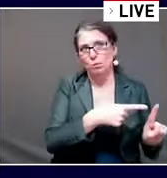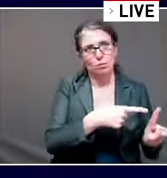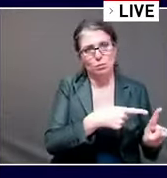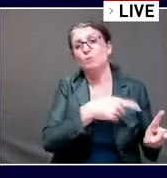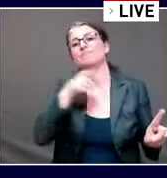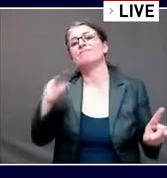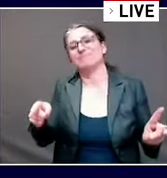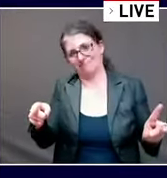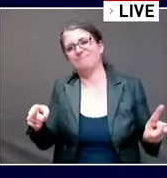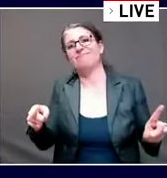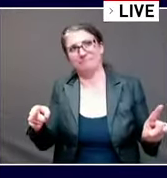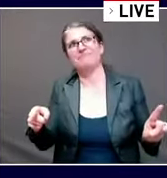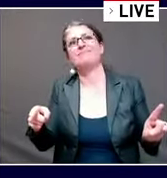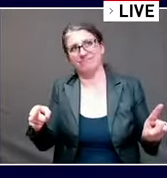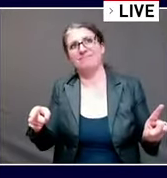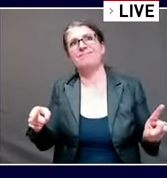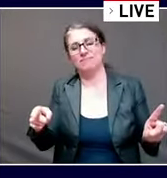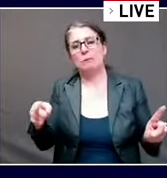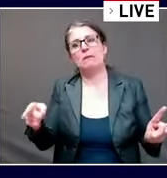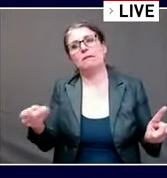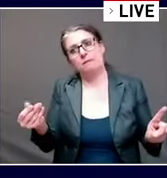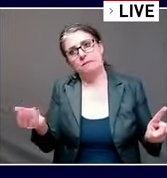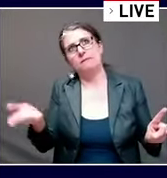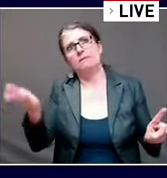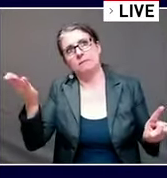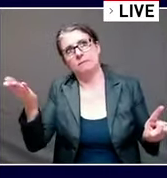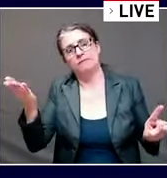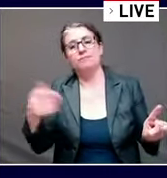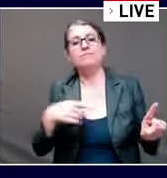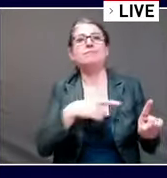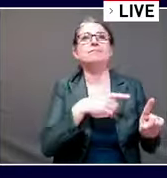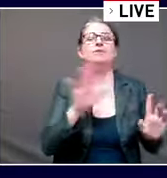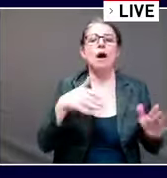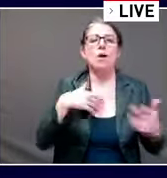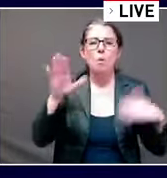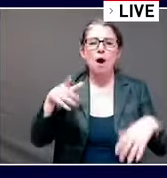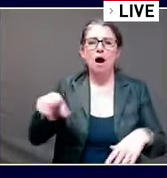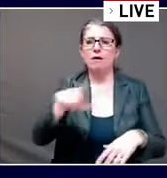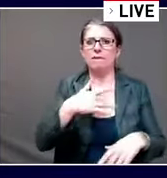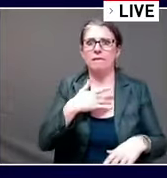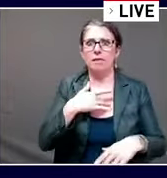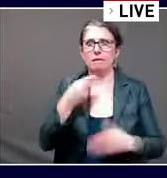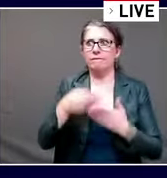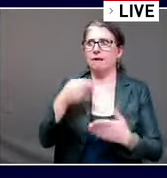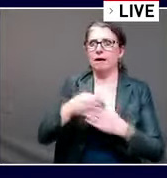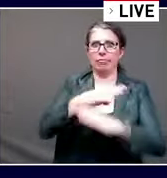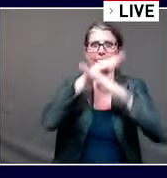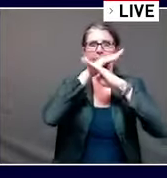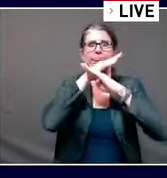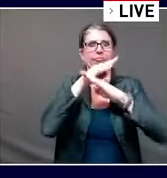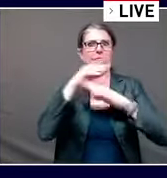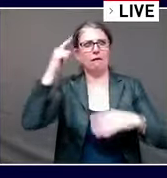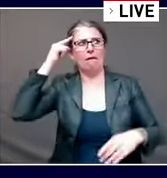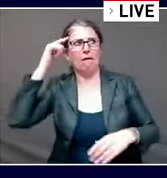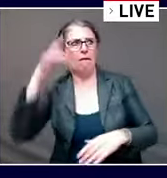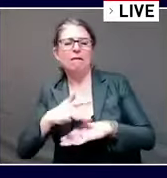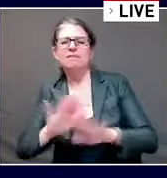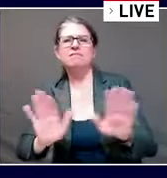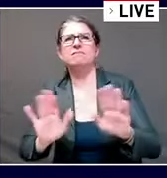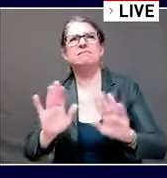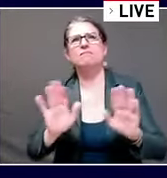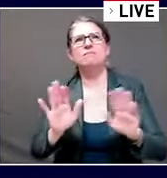real benefit is the equity gains, because it can be distributed in parts of the state where transport and ultra cold storage